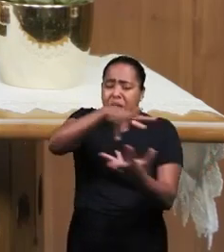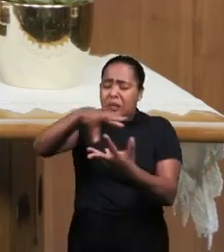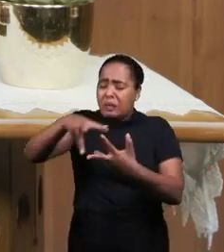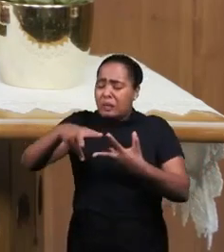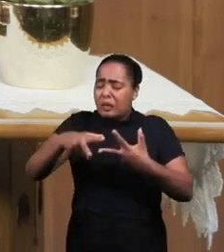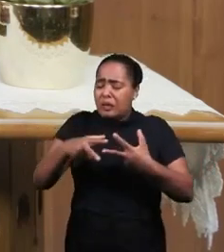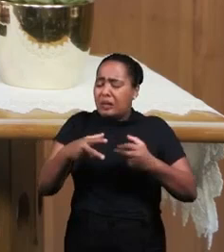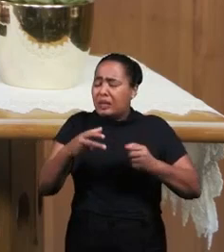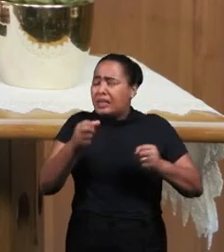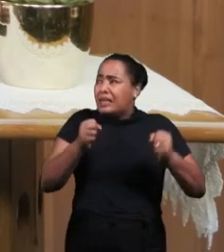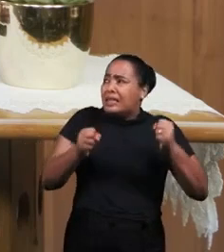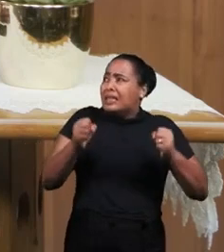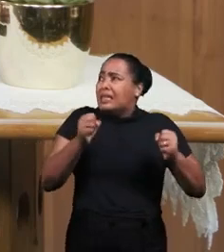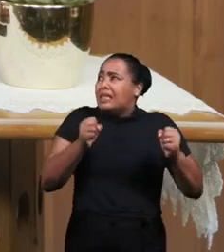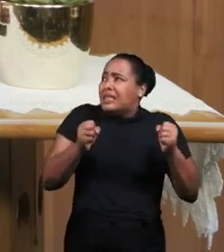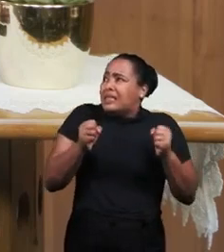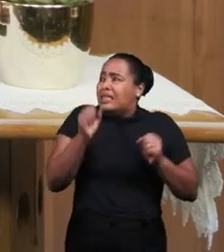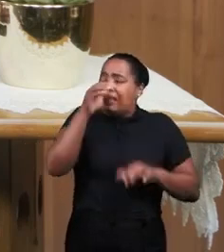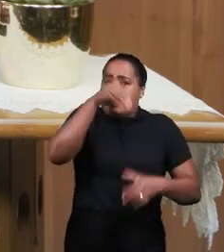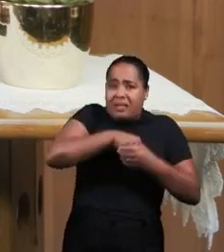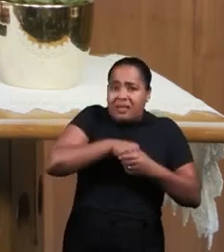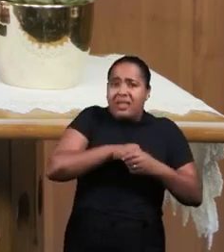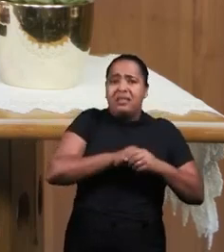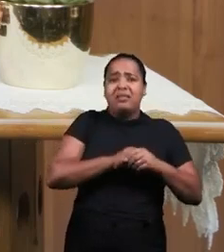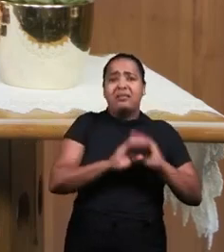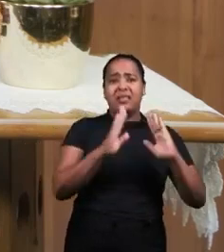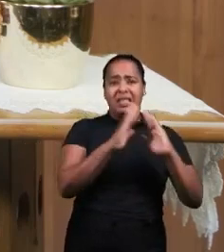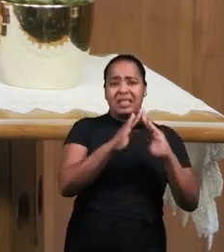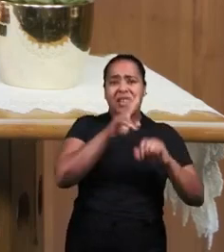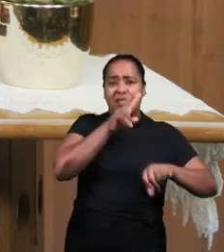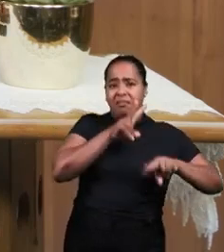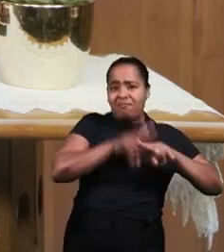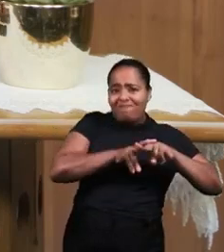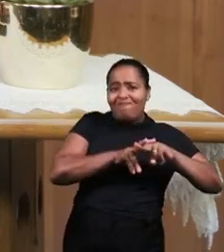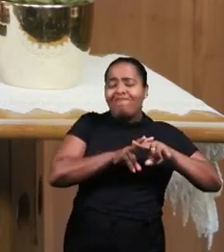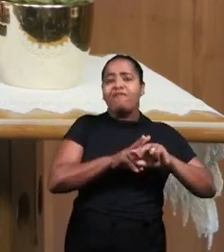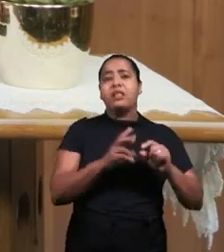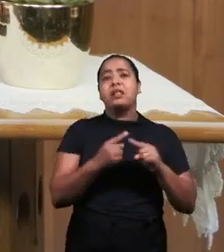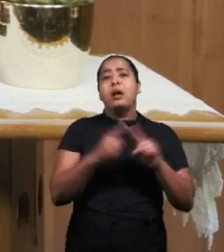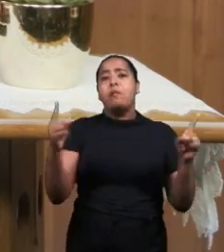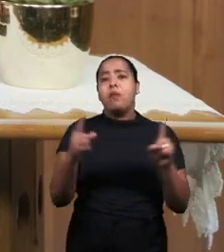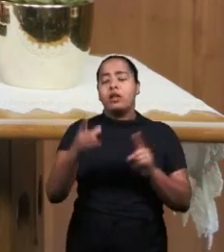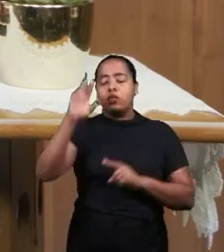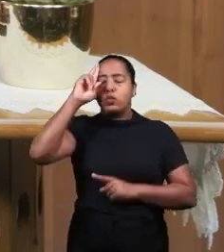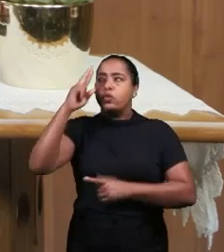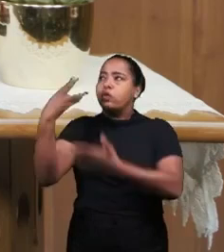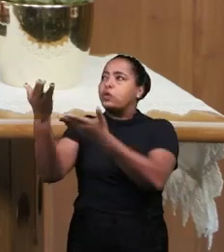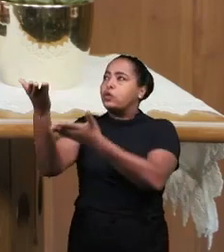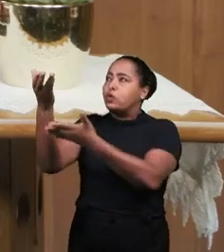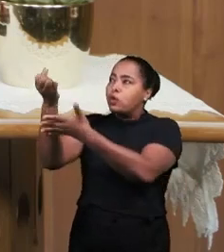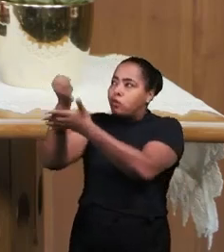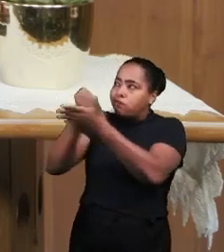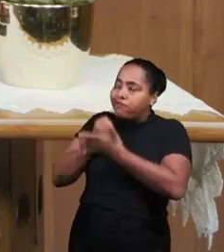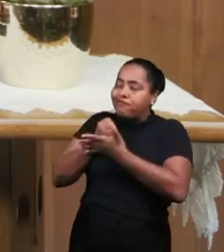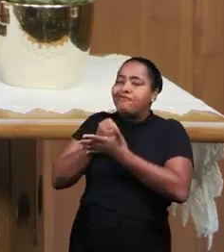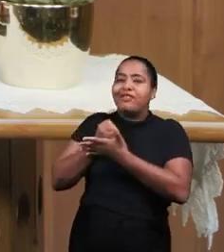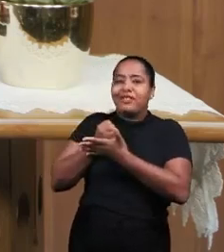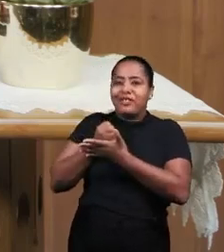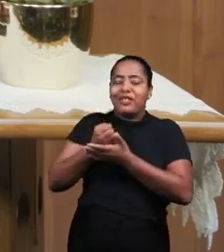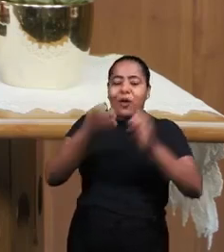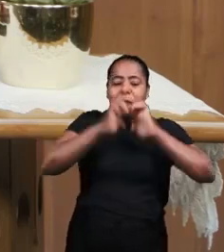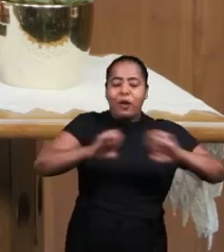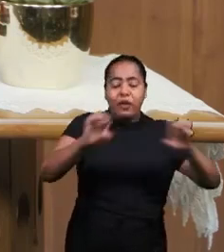to a moment that the whole world is confined in their homes and socially isolated, but the Lord is giving us all these resources